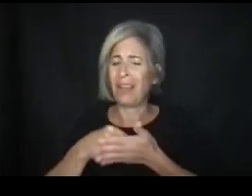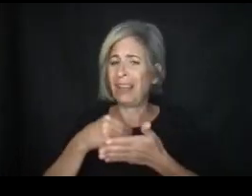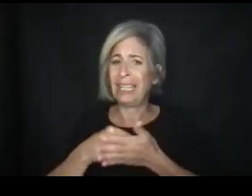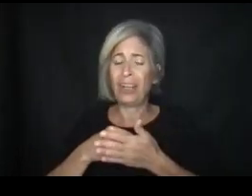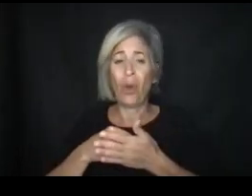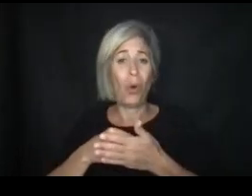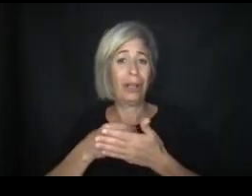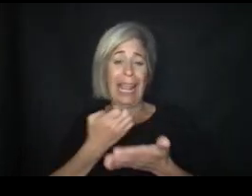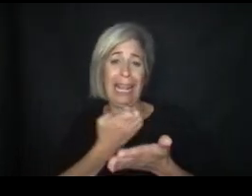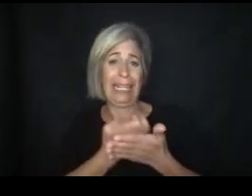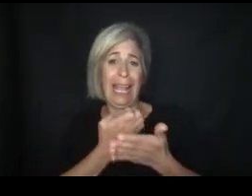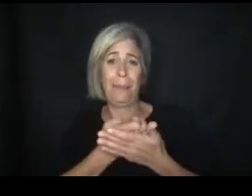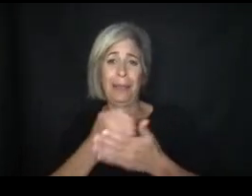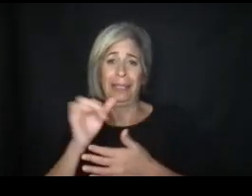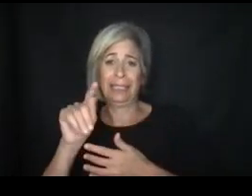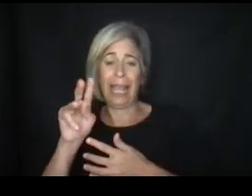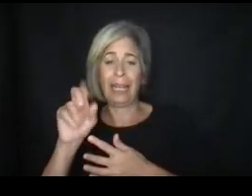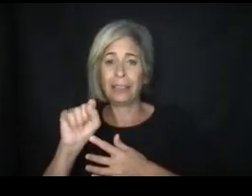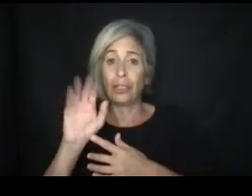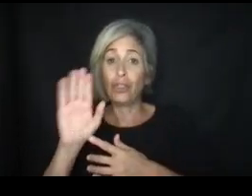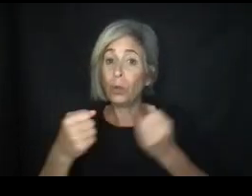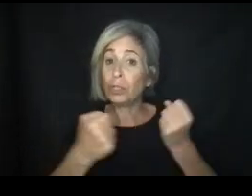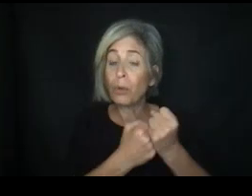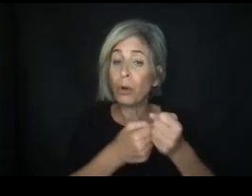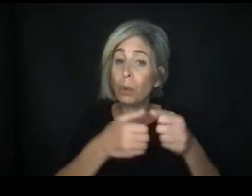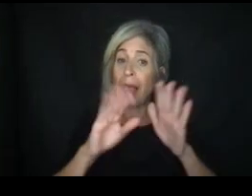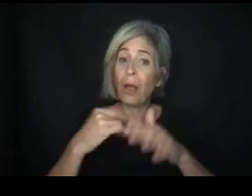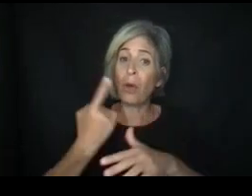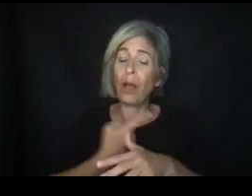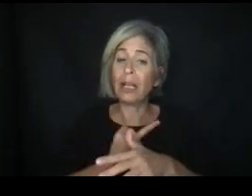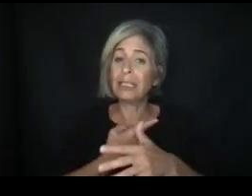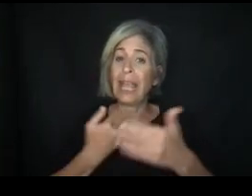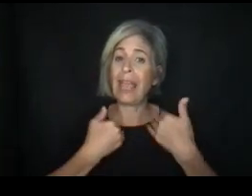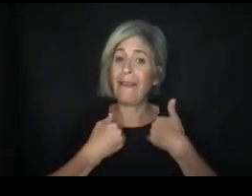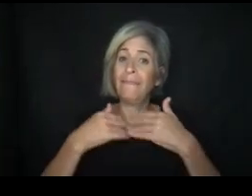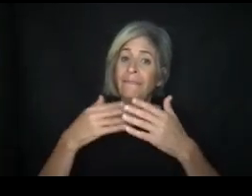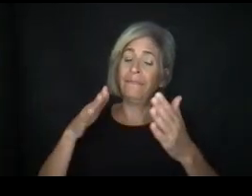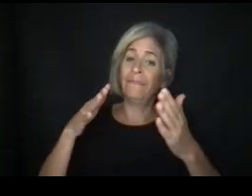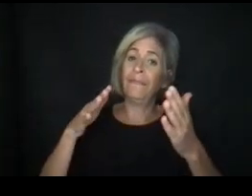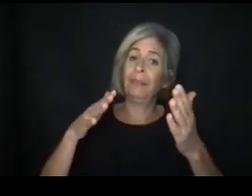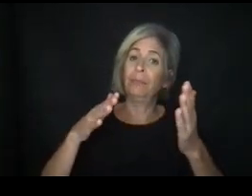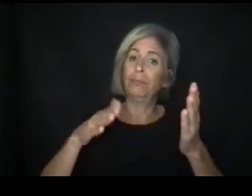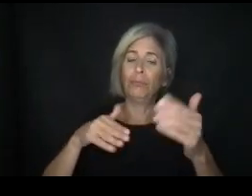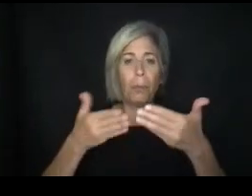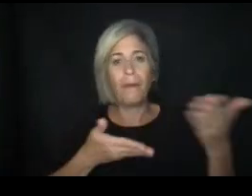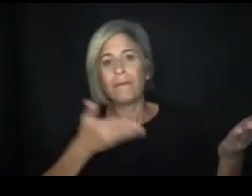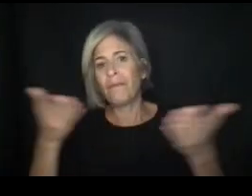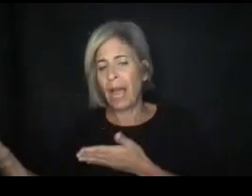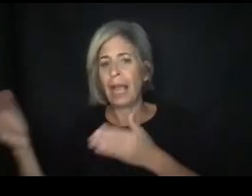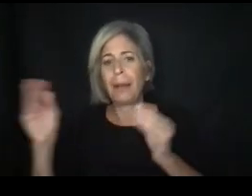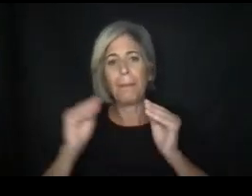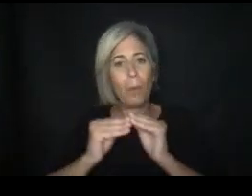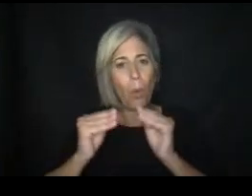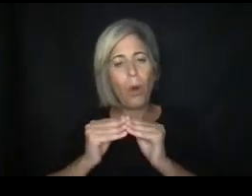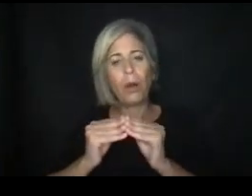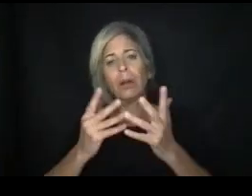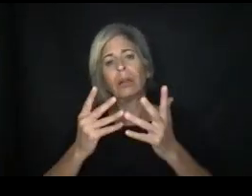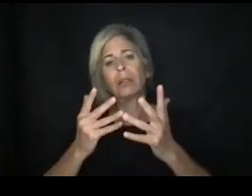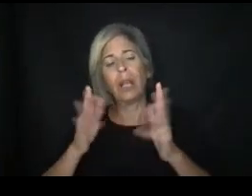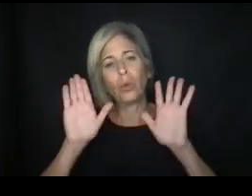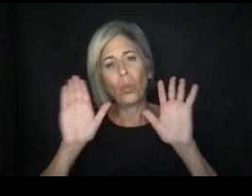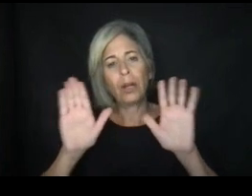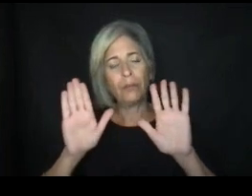socioeconomic status. Your support would allow us to fulfill even more applications for these facilitators and foster a greater sense of community for